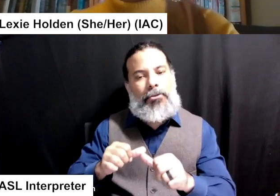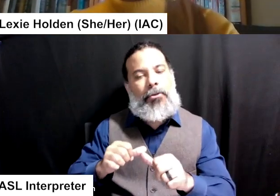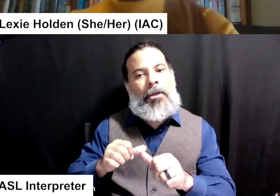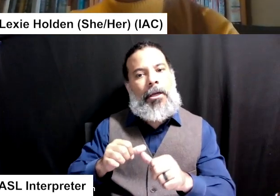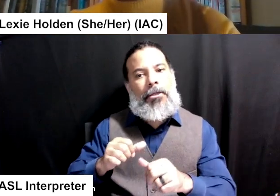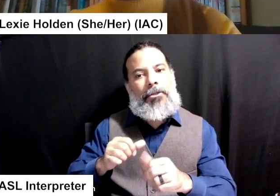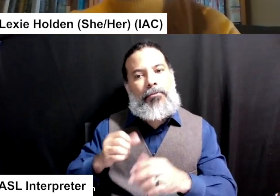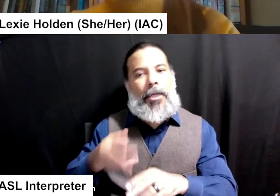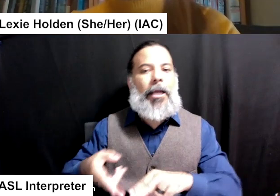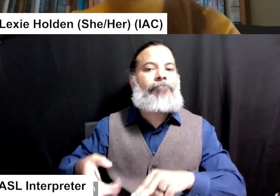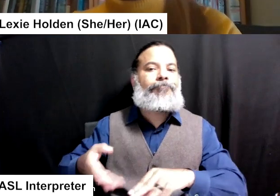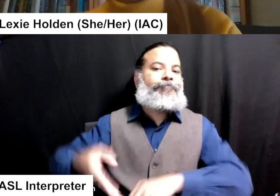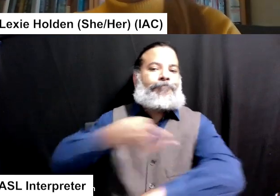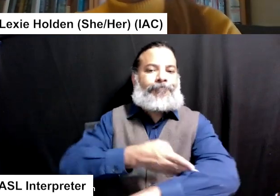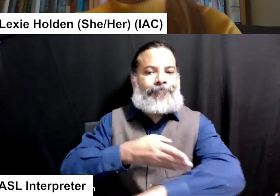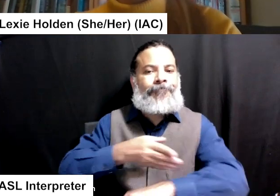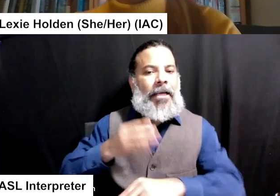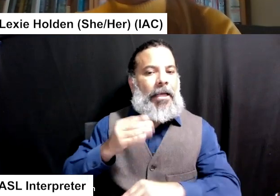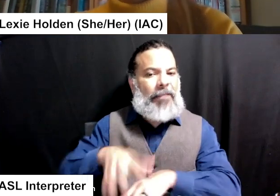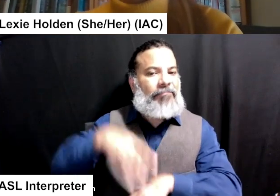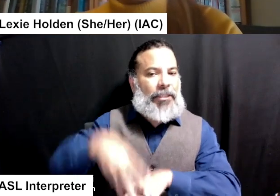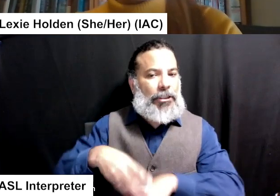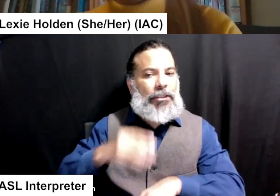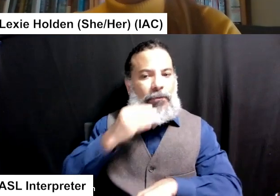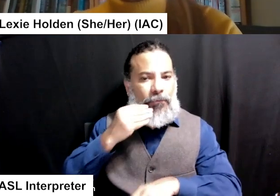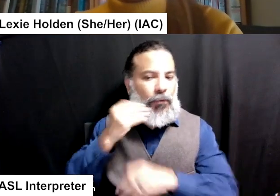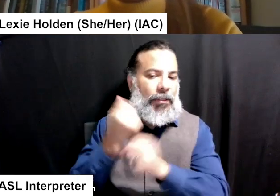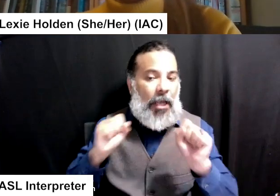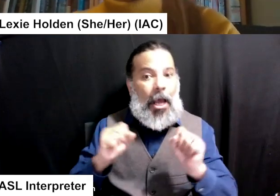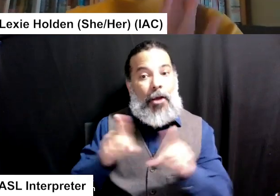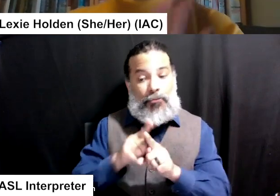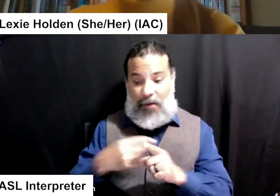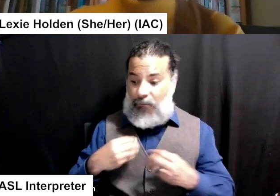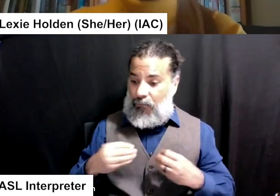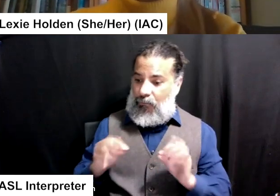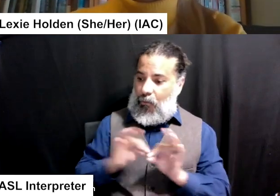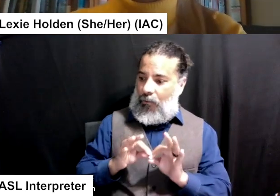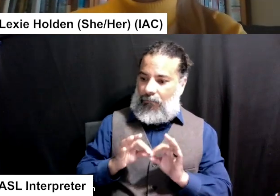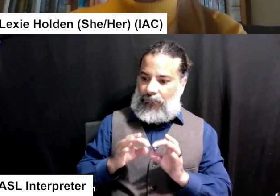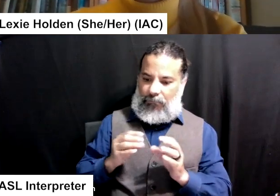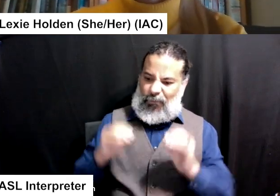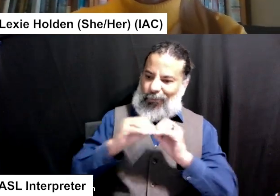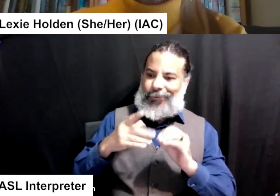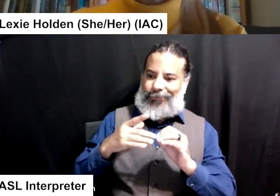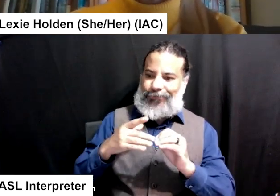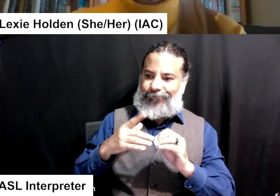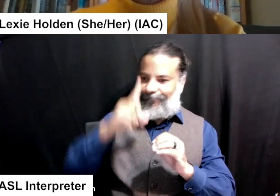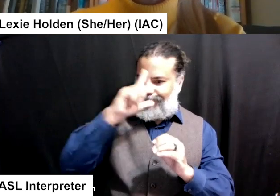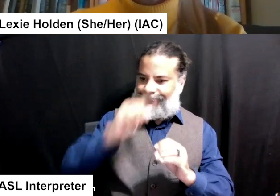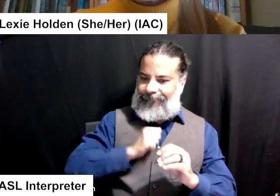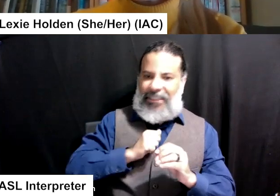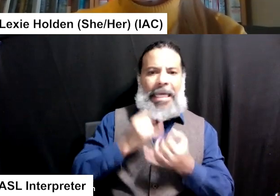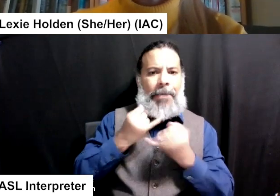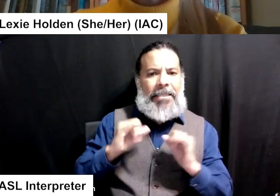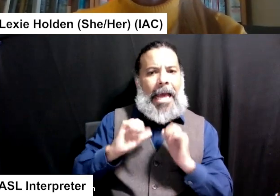Indian country and really have more control over how we choose to feed our citizens. So sorry, a little plug for